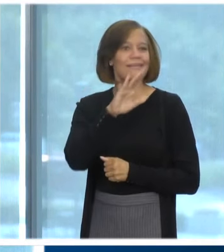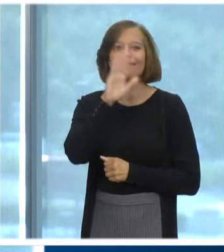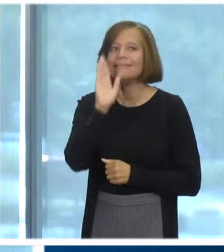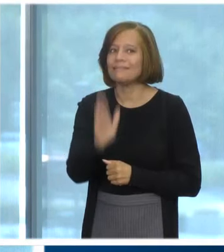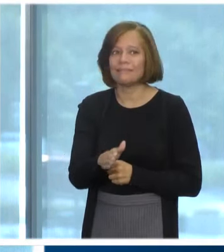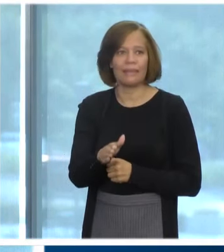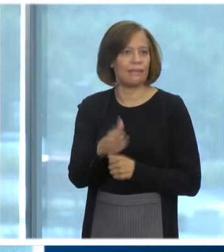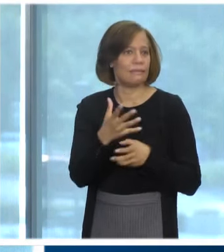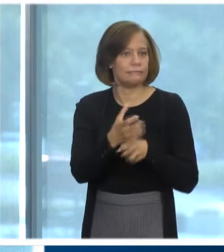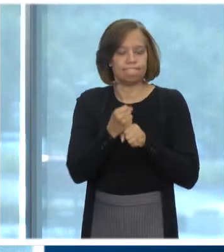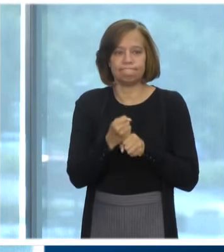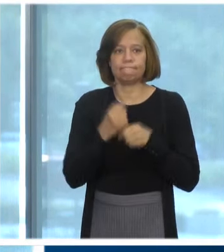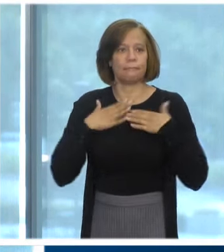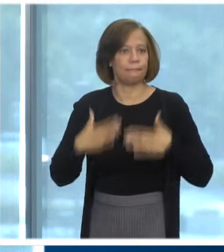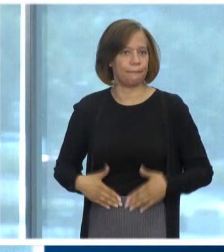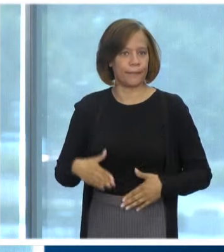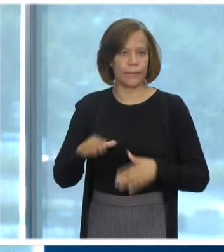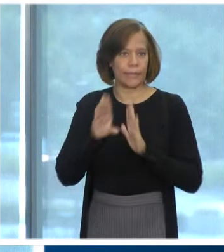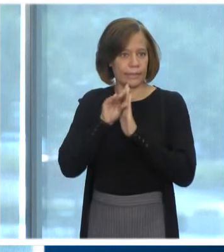They never had been at that time.